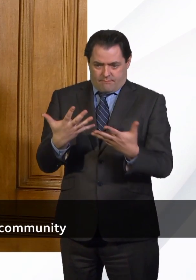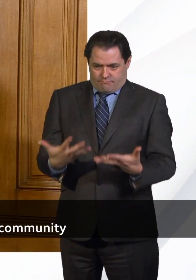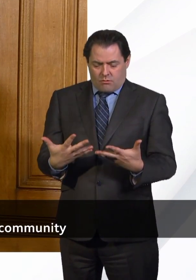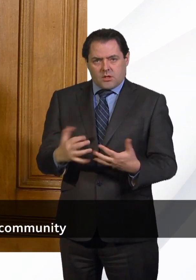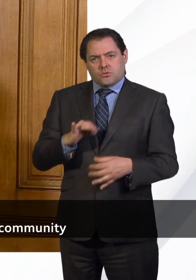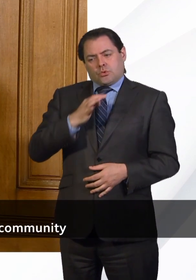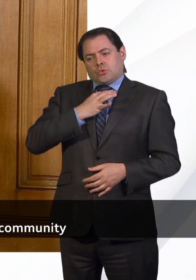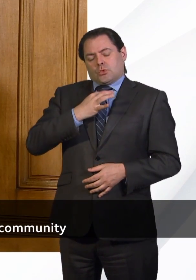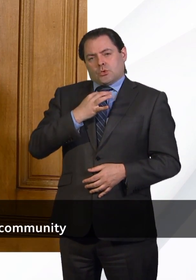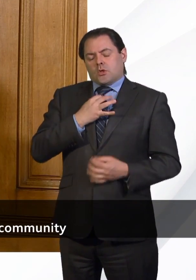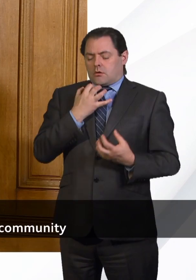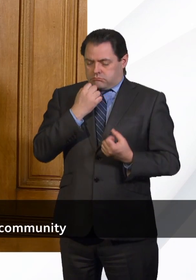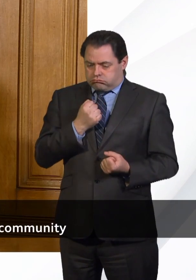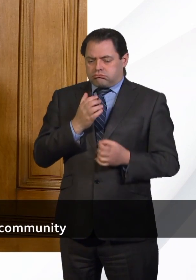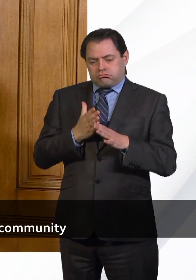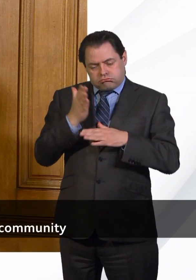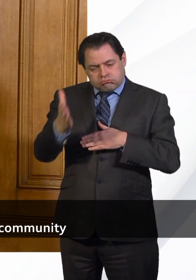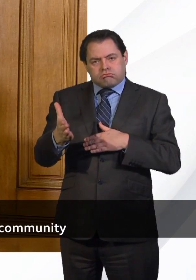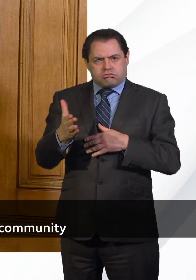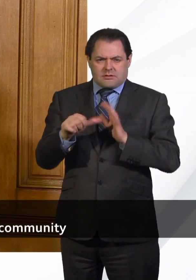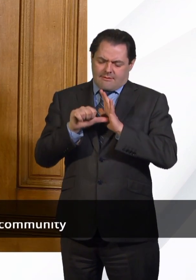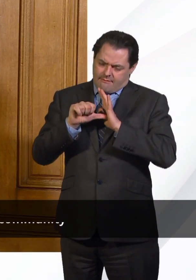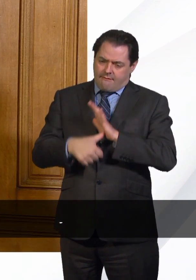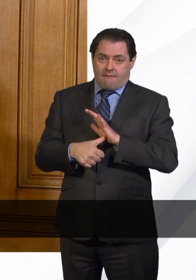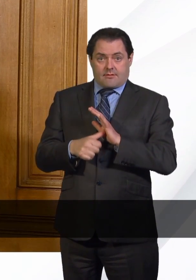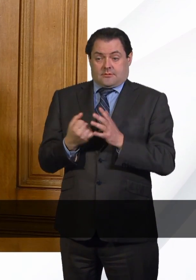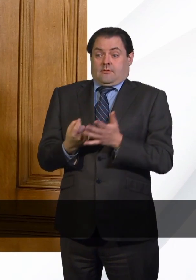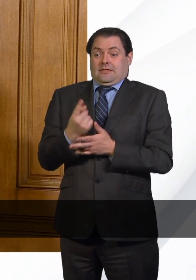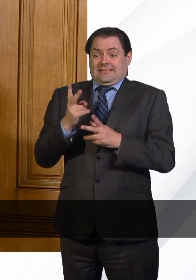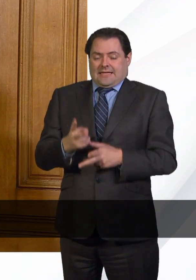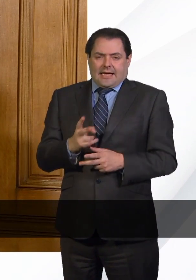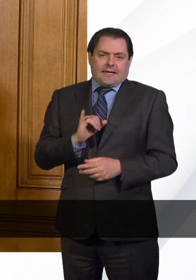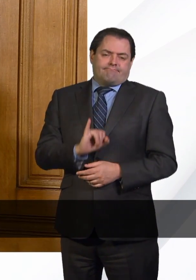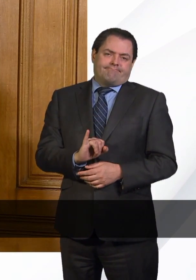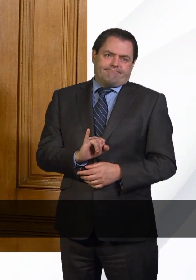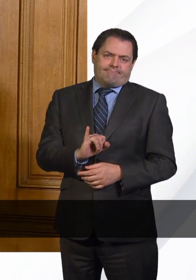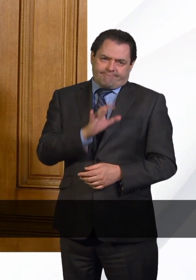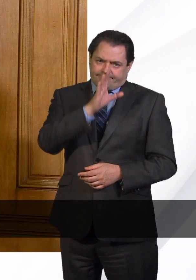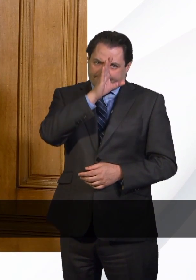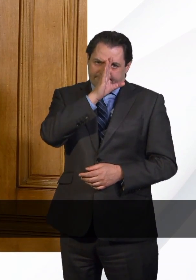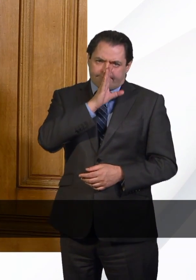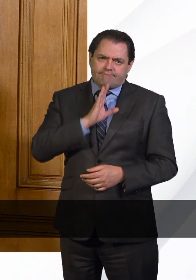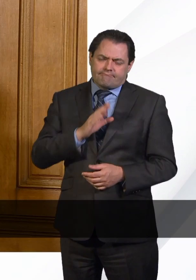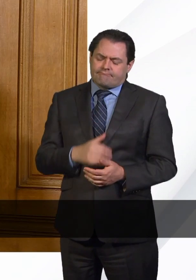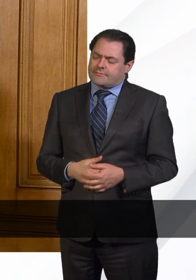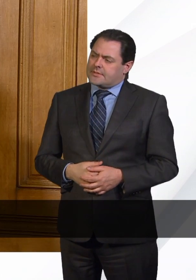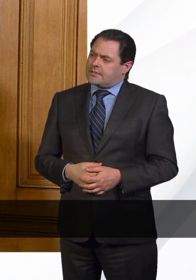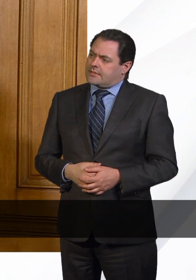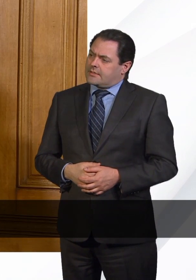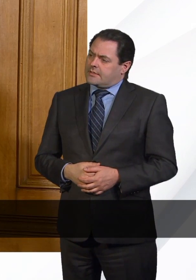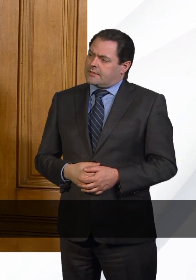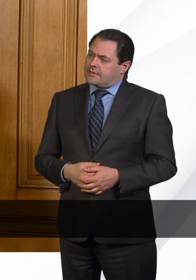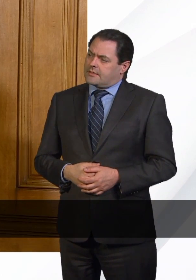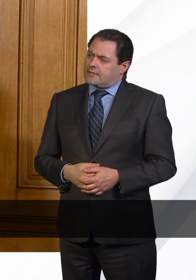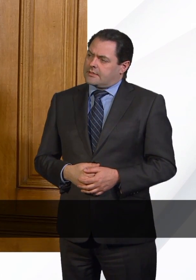this, and it's most difficult. On the subject of the signal that we have